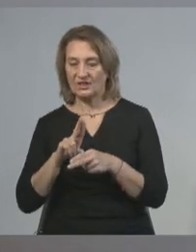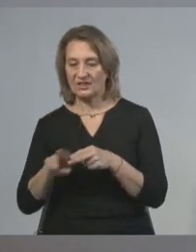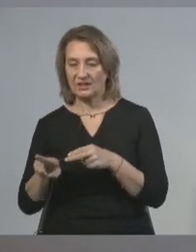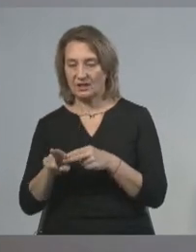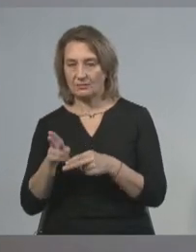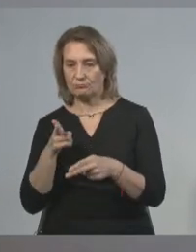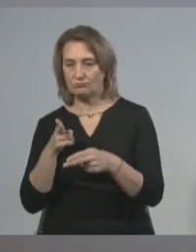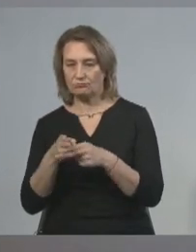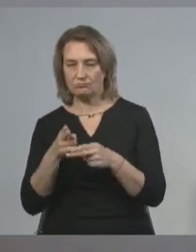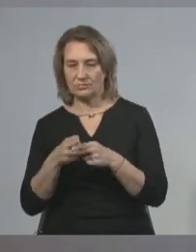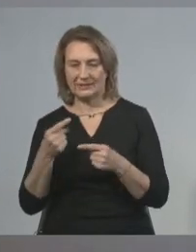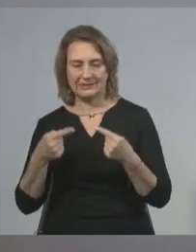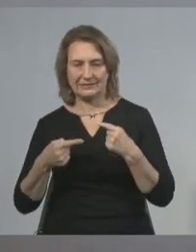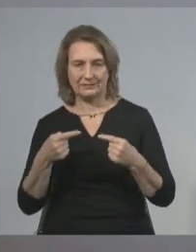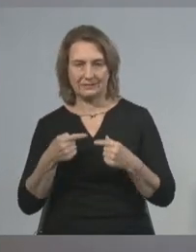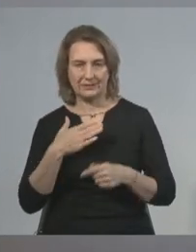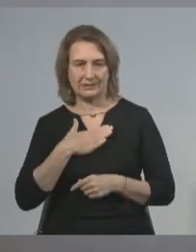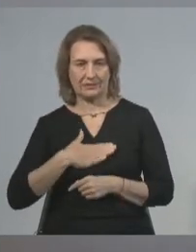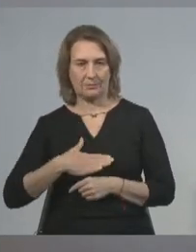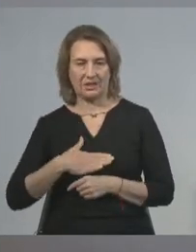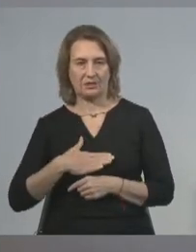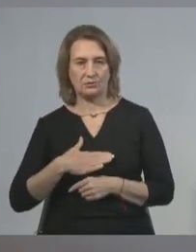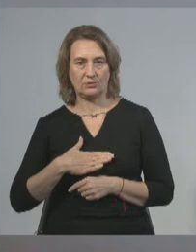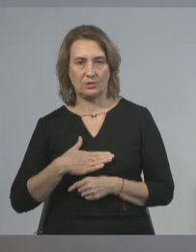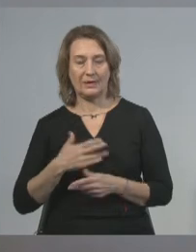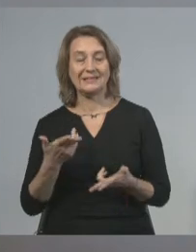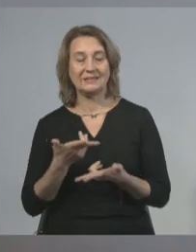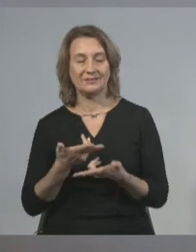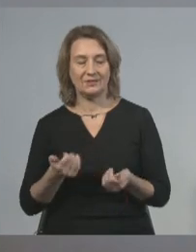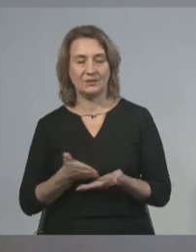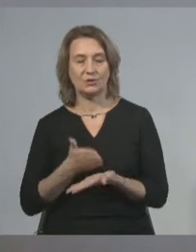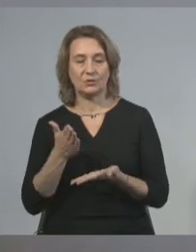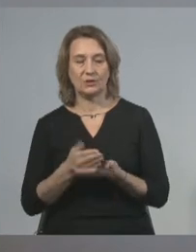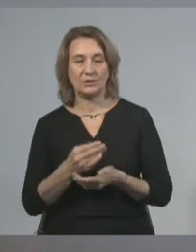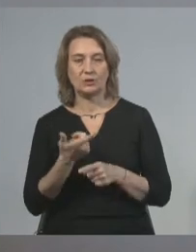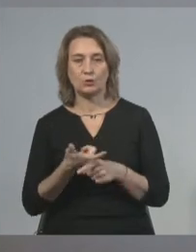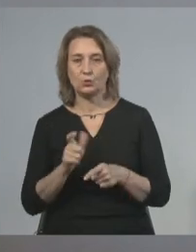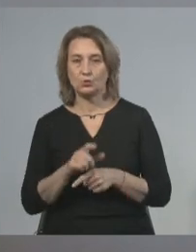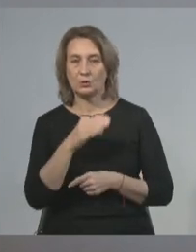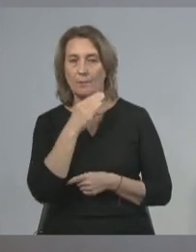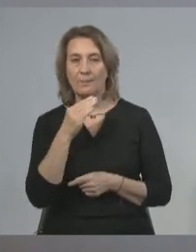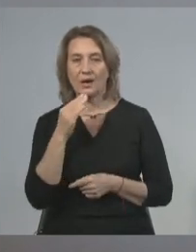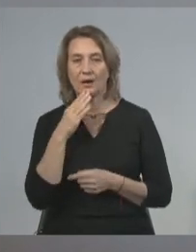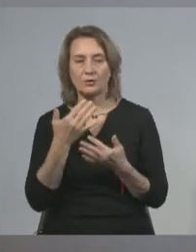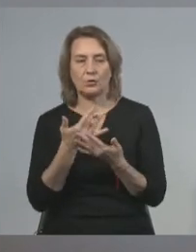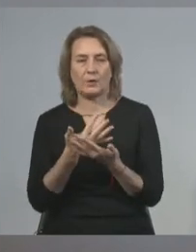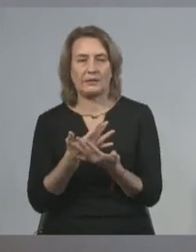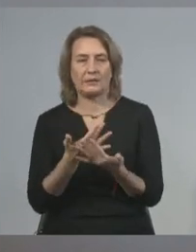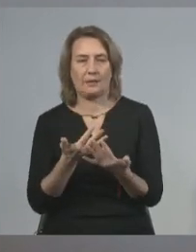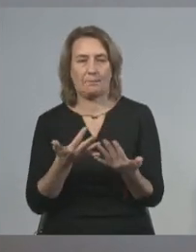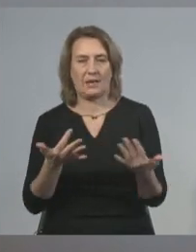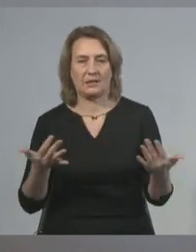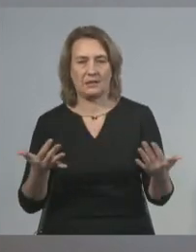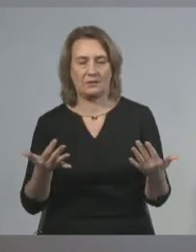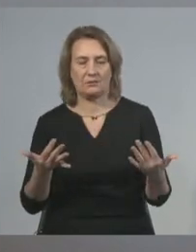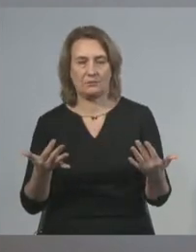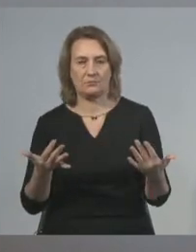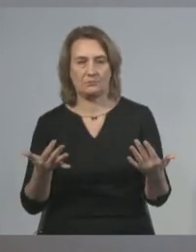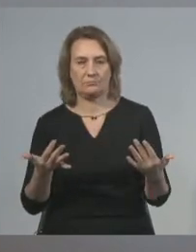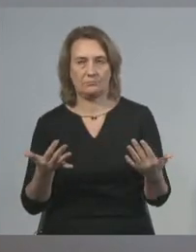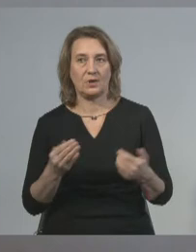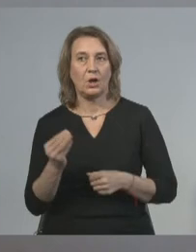there are a lot of needs and uh different perspectives on domestic violence and uh i could share with you one recent